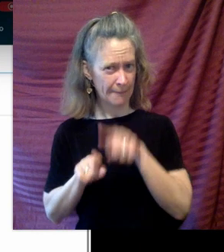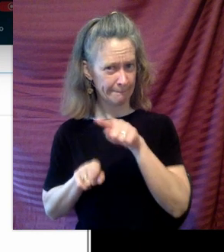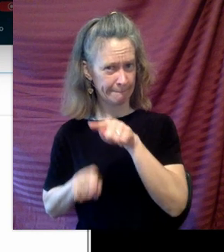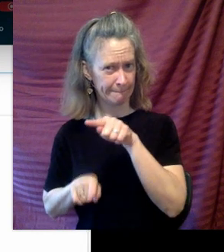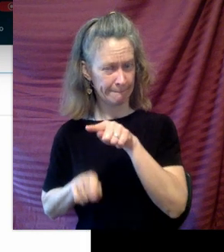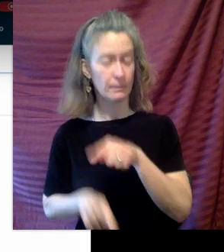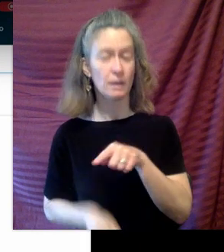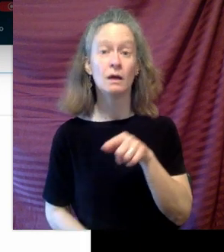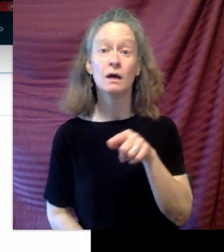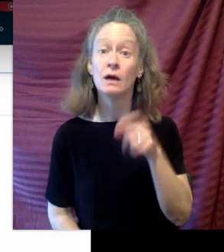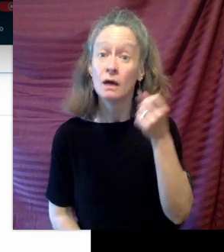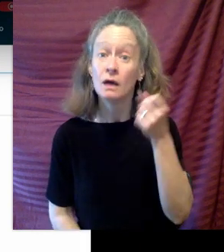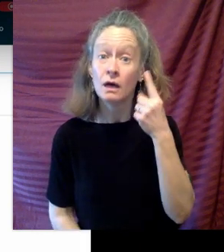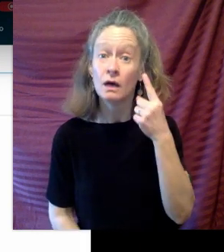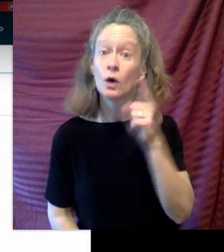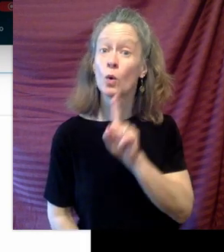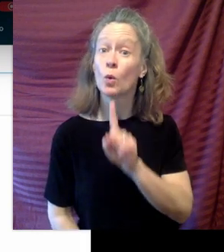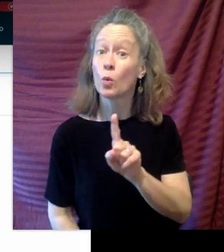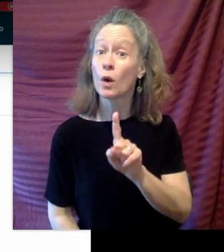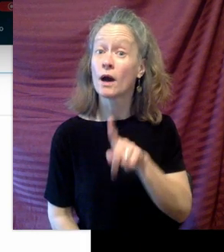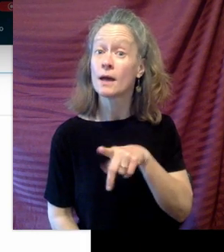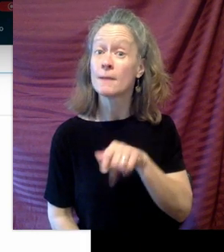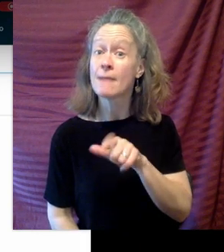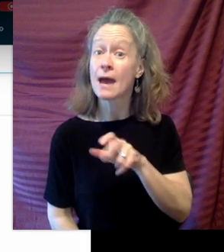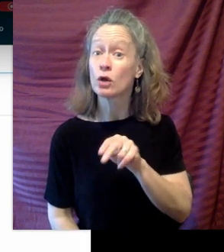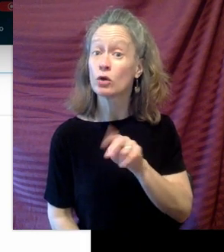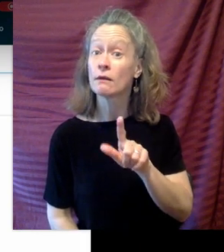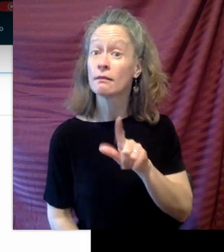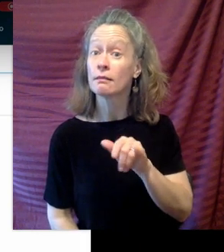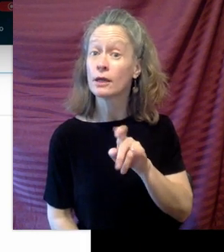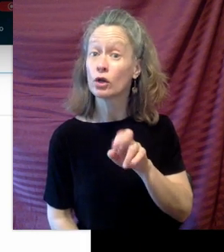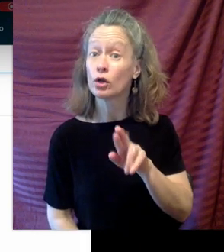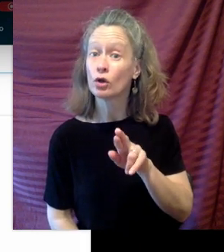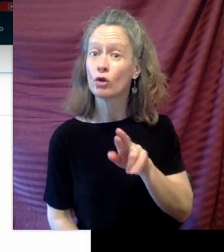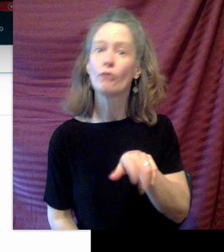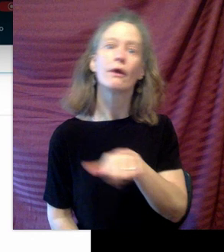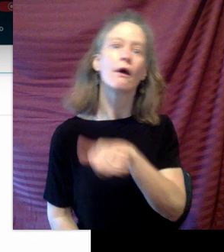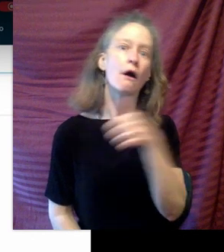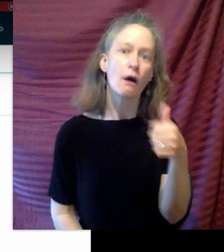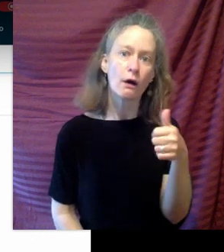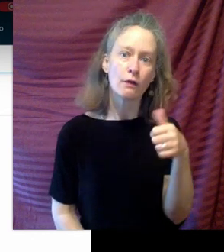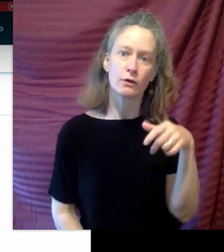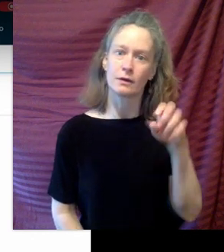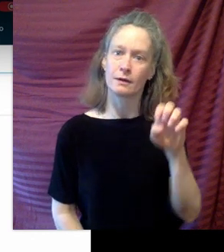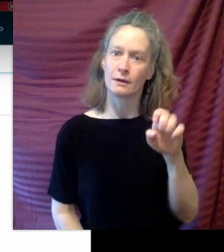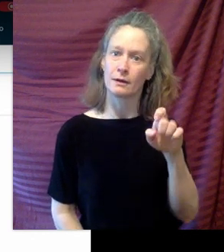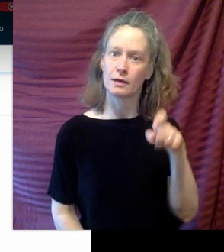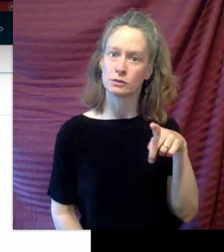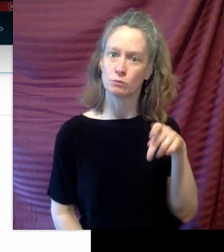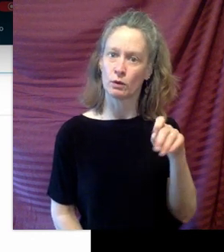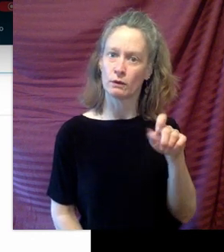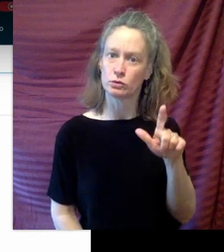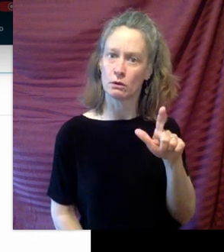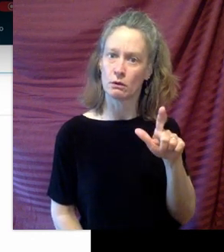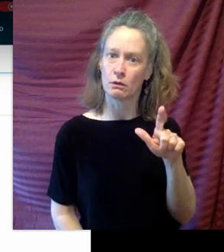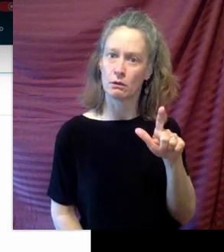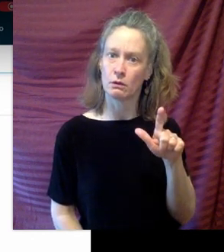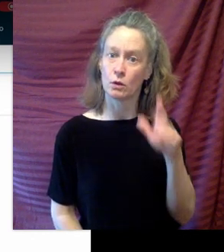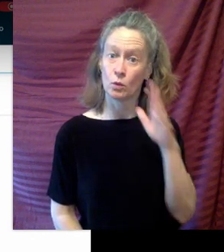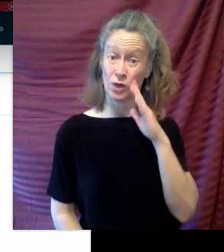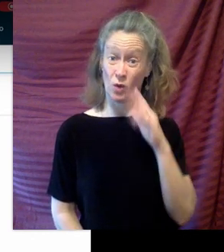But one pattern is linear and one is exponential. We know this